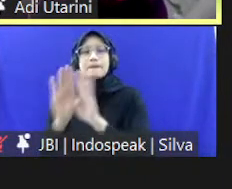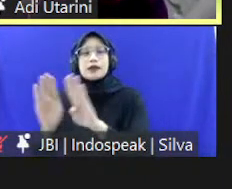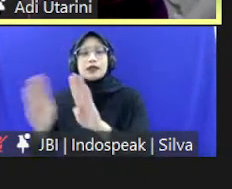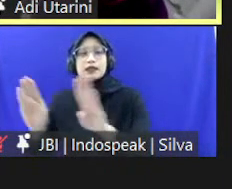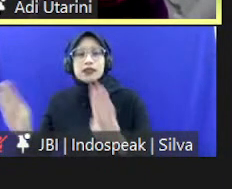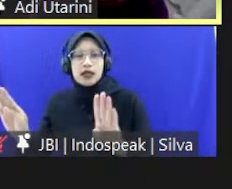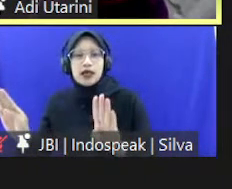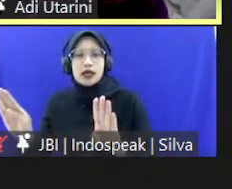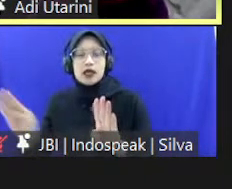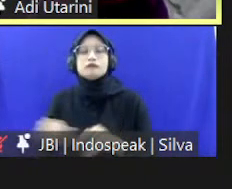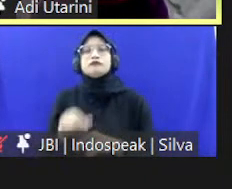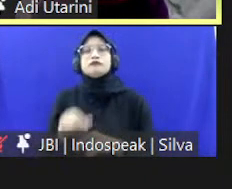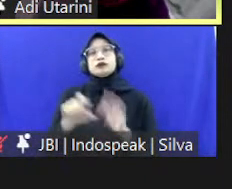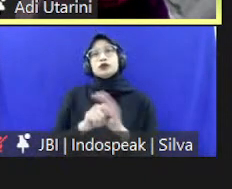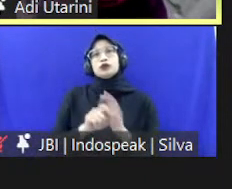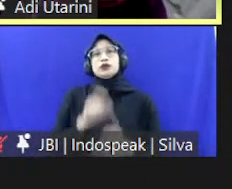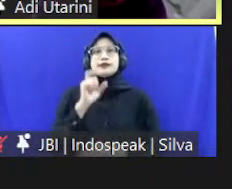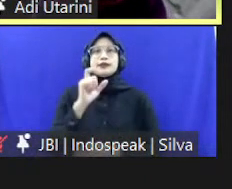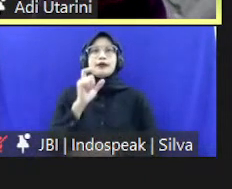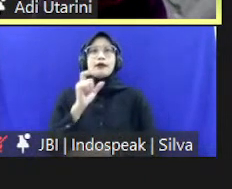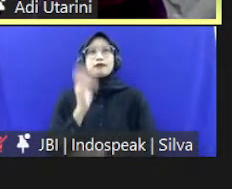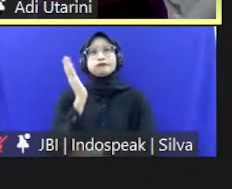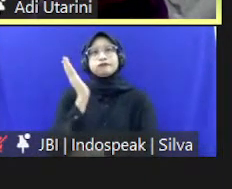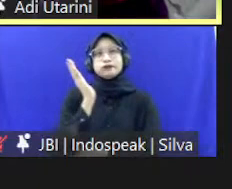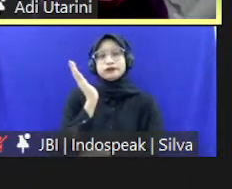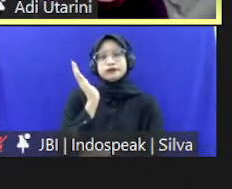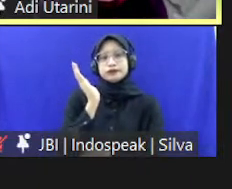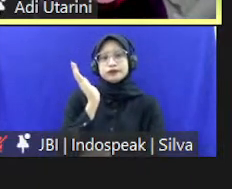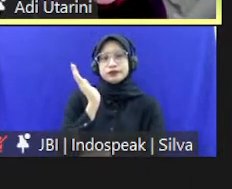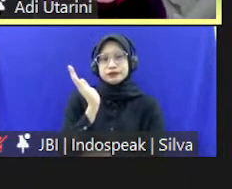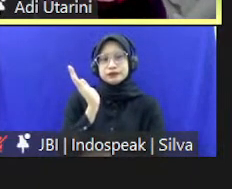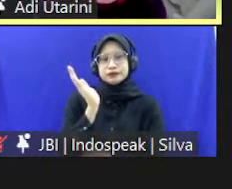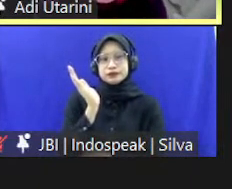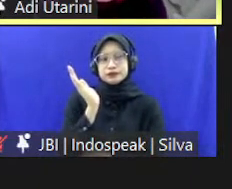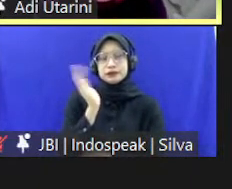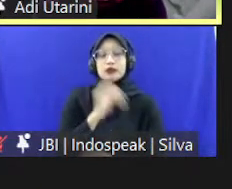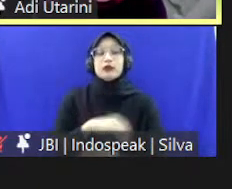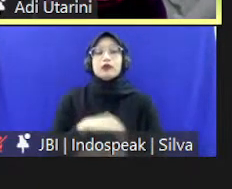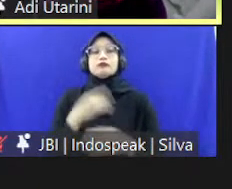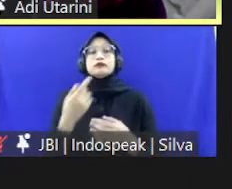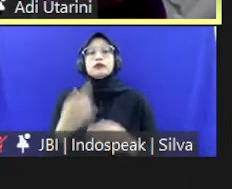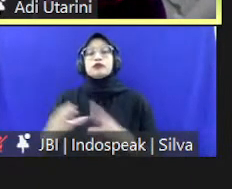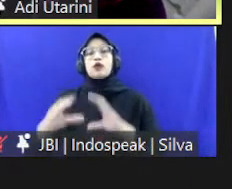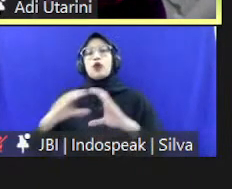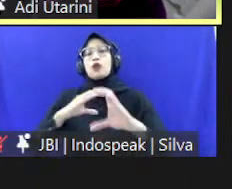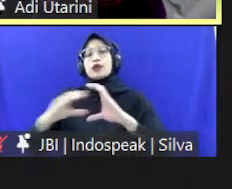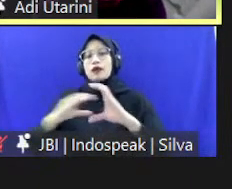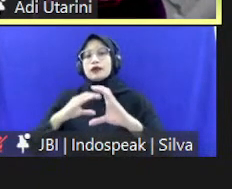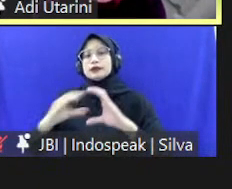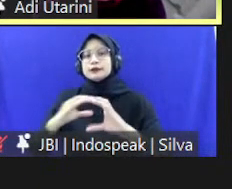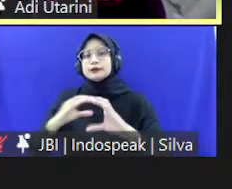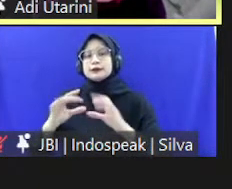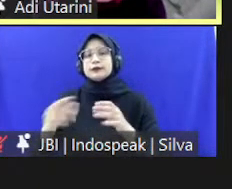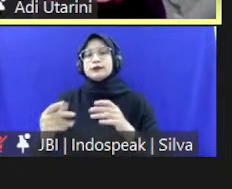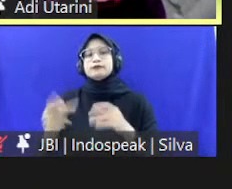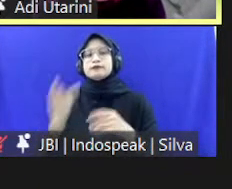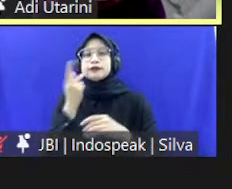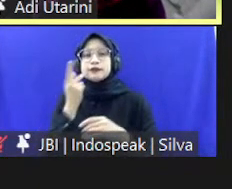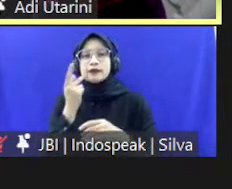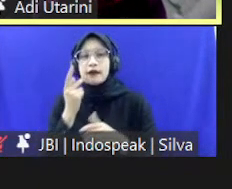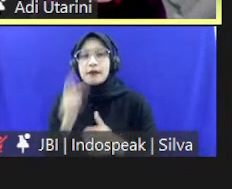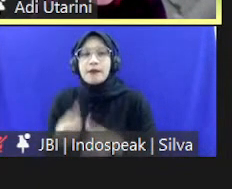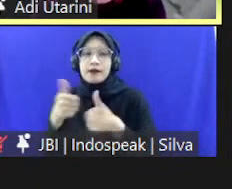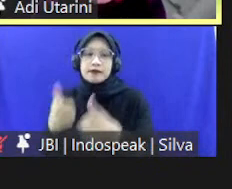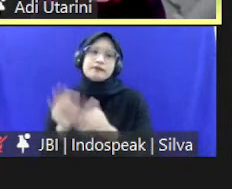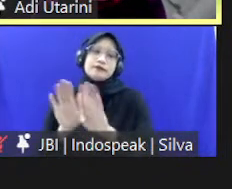to speak to the medias in a frank way, and building communication with the media. And certainly the role of medias